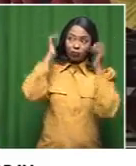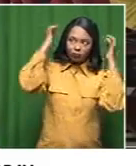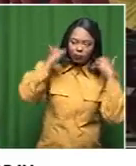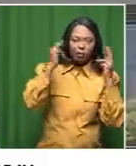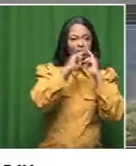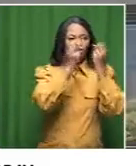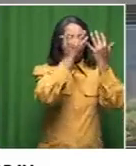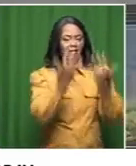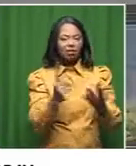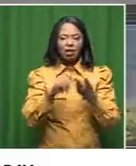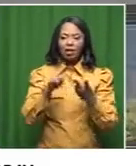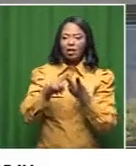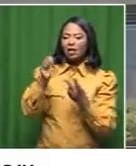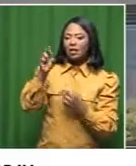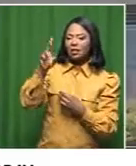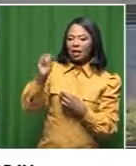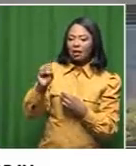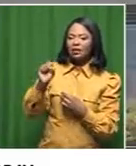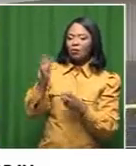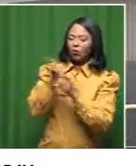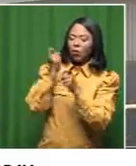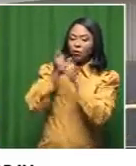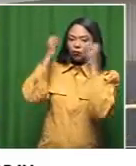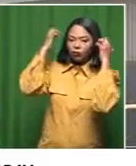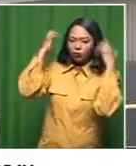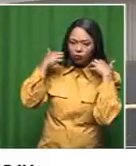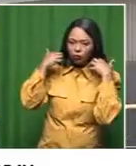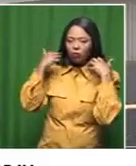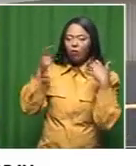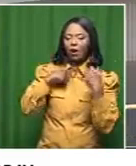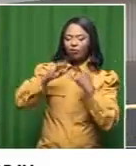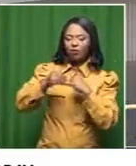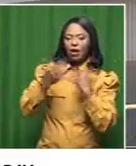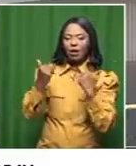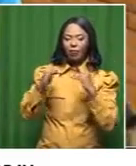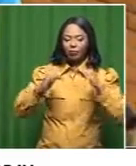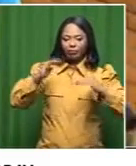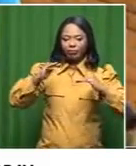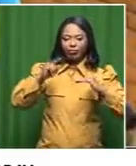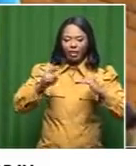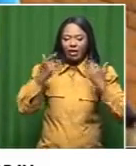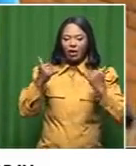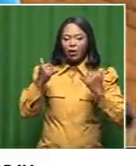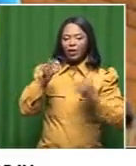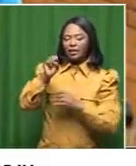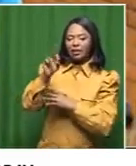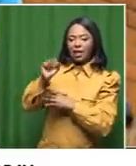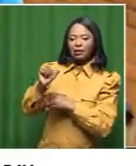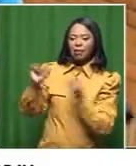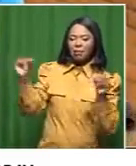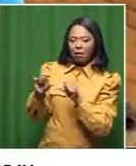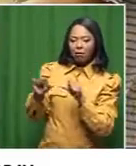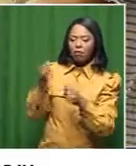SARS have put together to try and stabilize SARS and just make sure that it's a functional